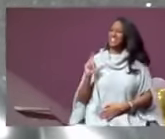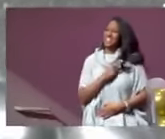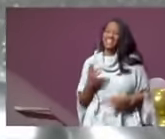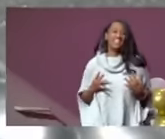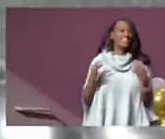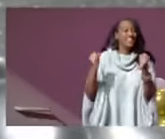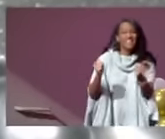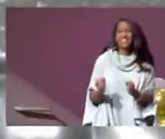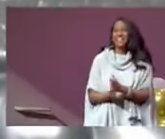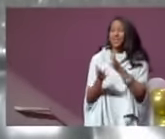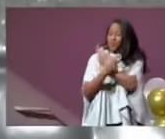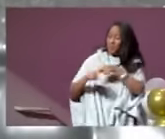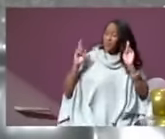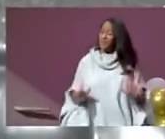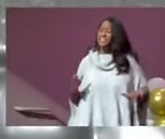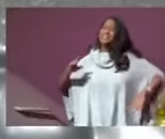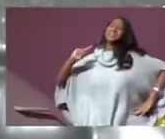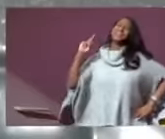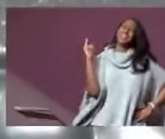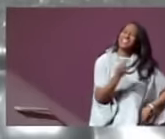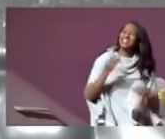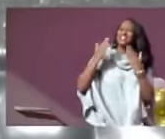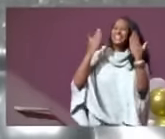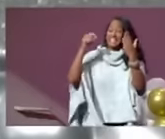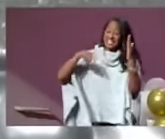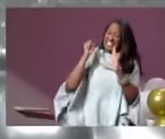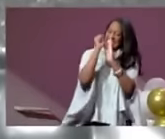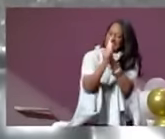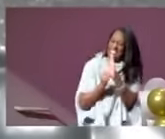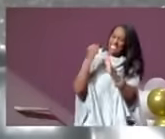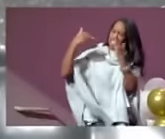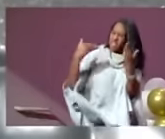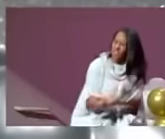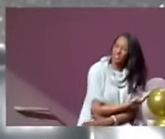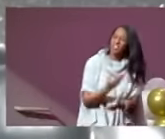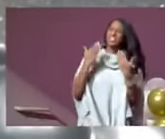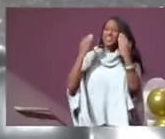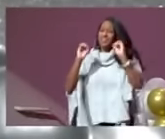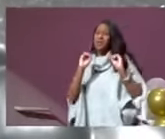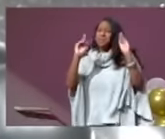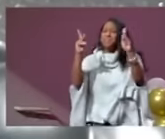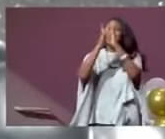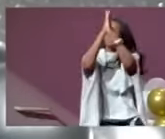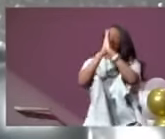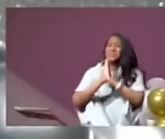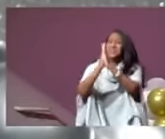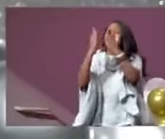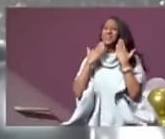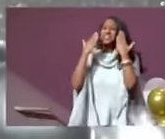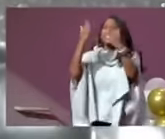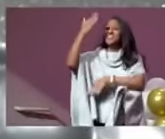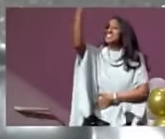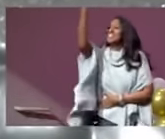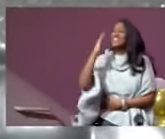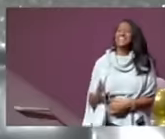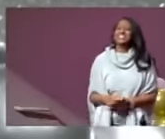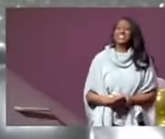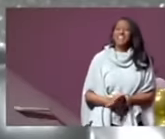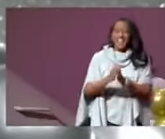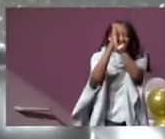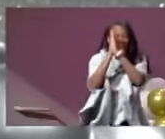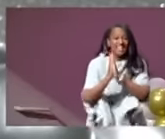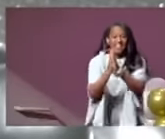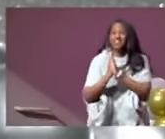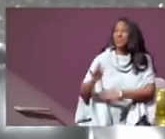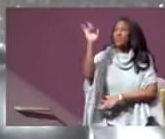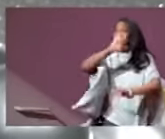Thank you for redeeming us. Thank you for this season. Thank you for the privilege of prayer. Thank you that you're a God that answers prayers.